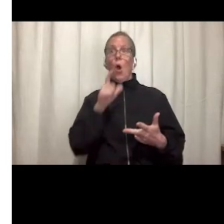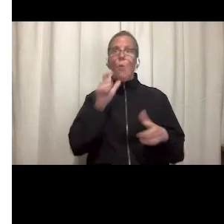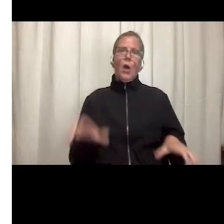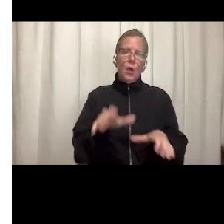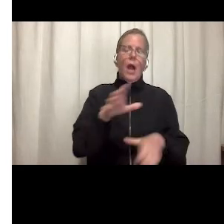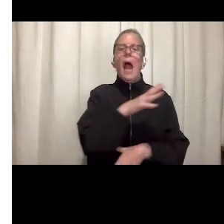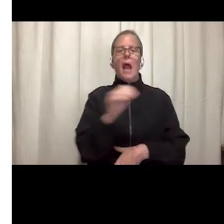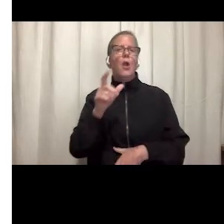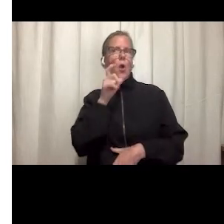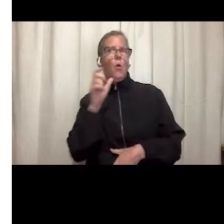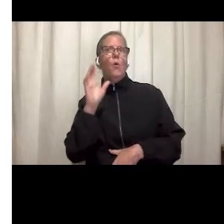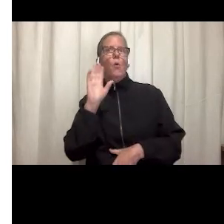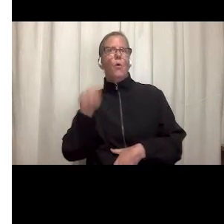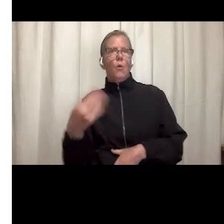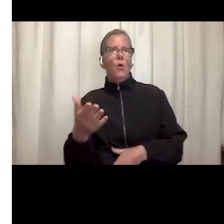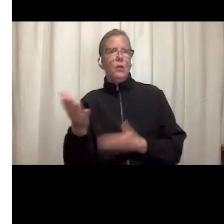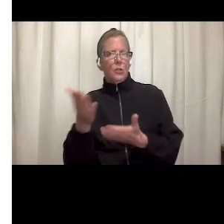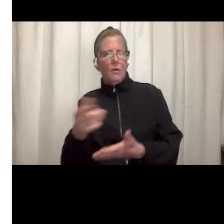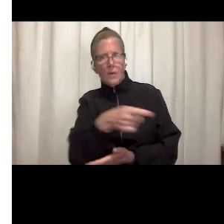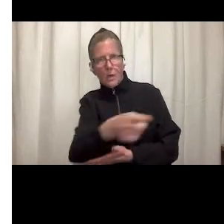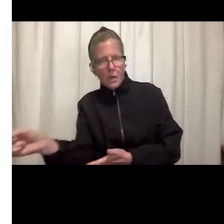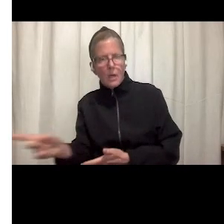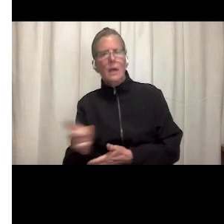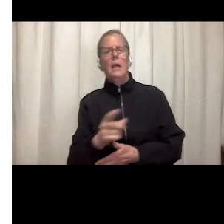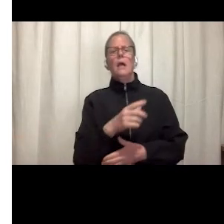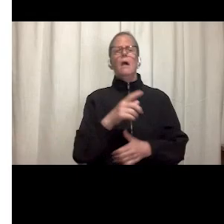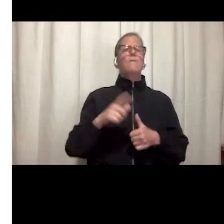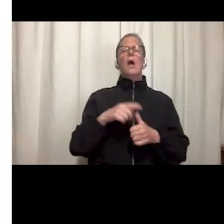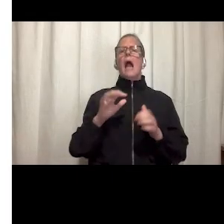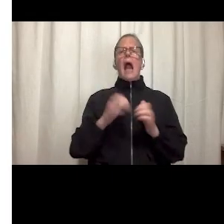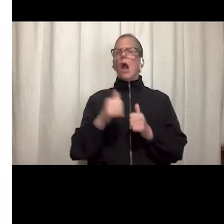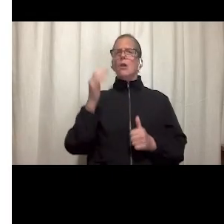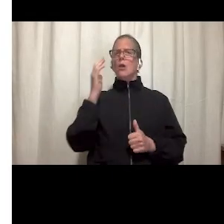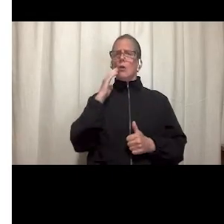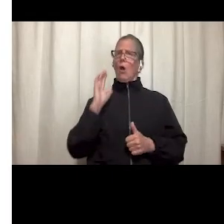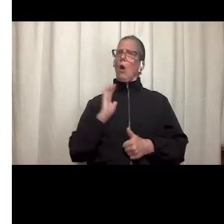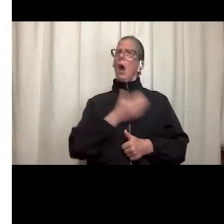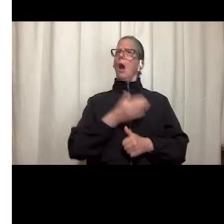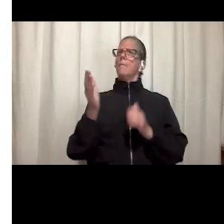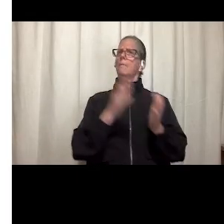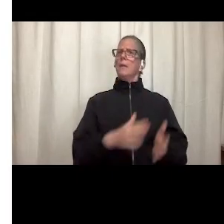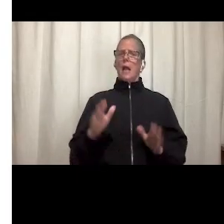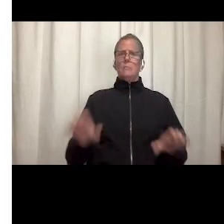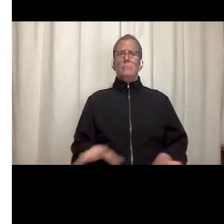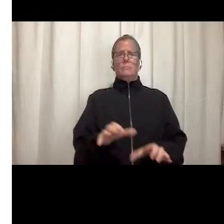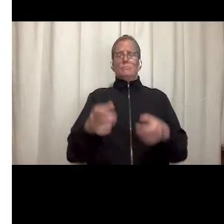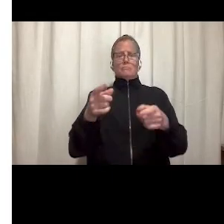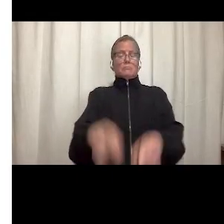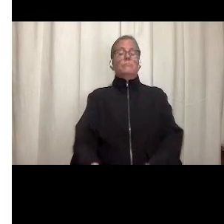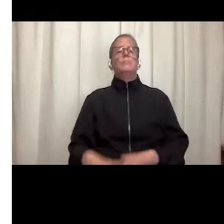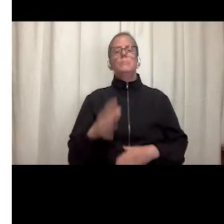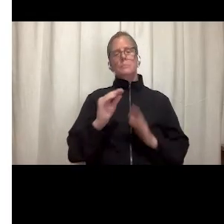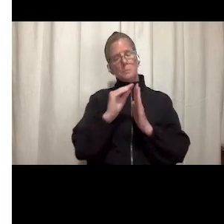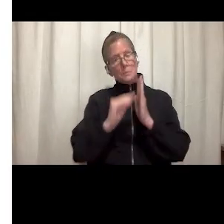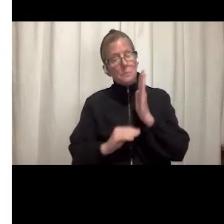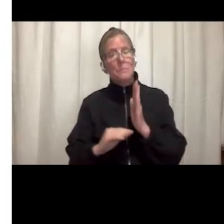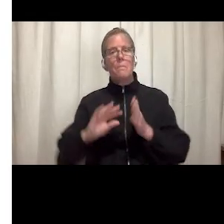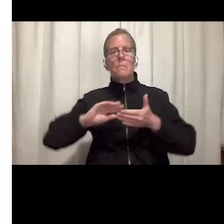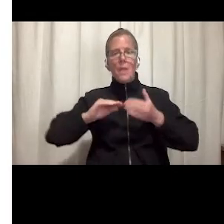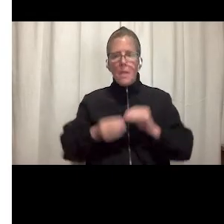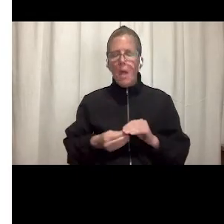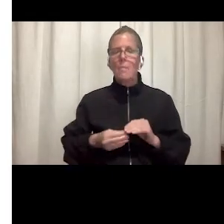ask, how will you know the planned activities occurred? You want to track the number, duration, and frequency of